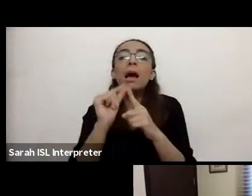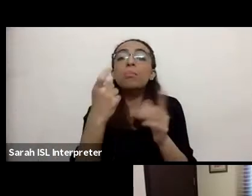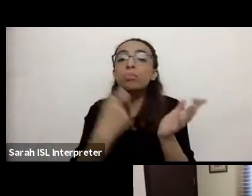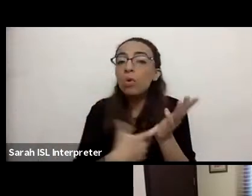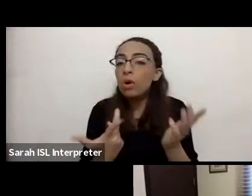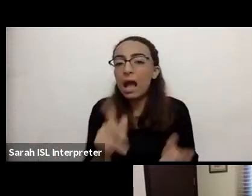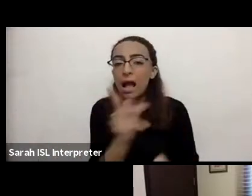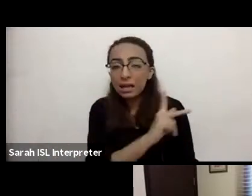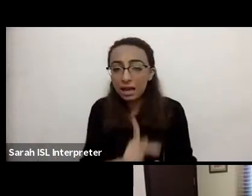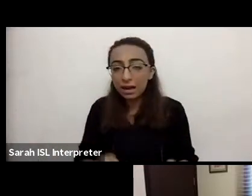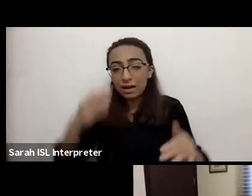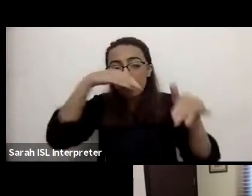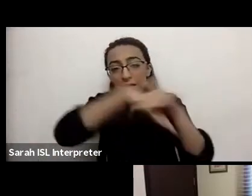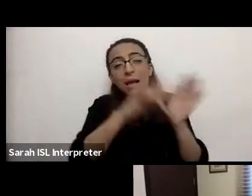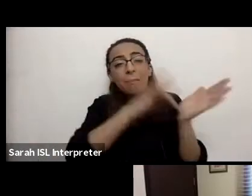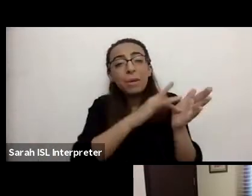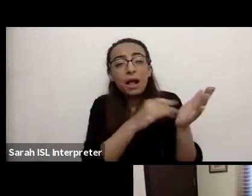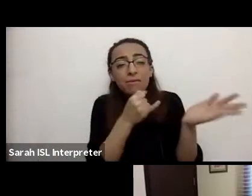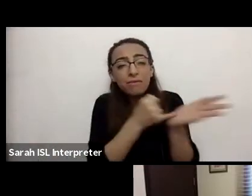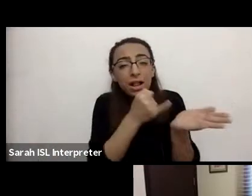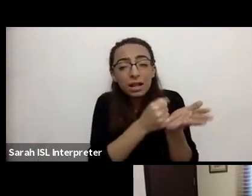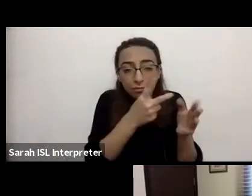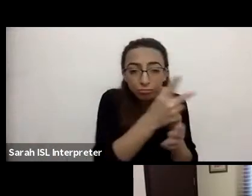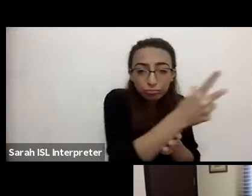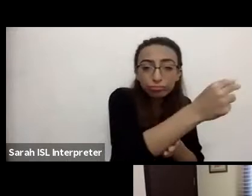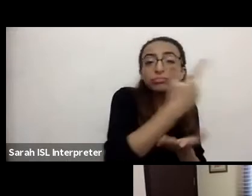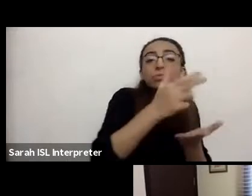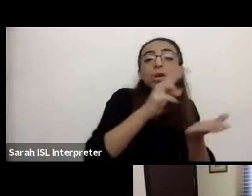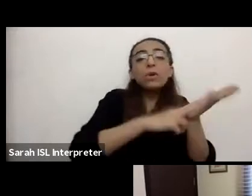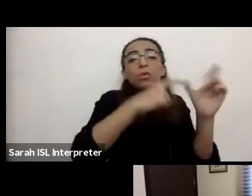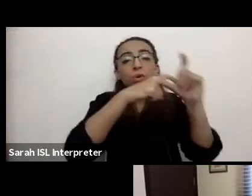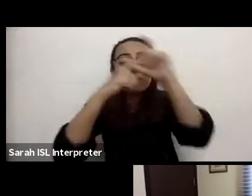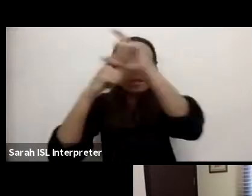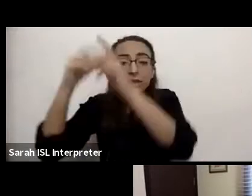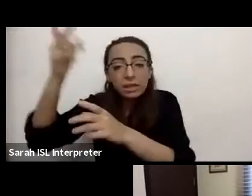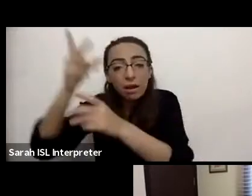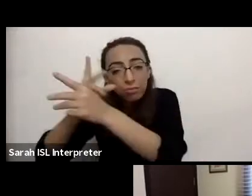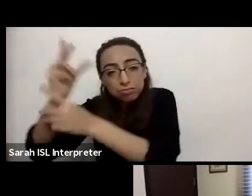in Karnataka, or far in the northeast like Guwahati.